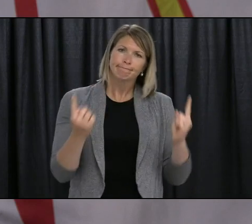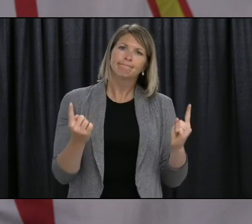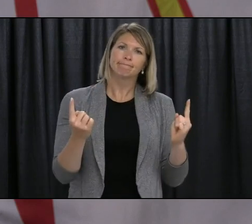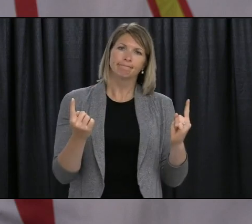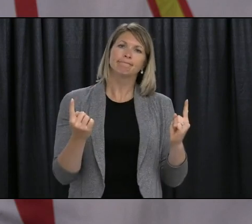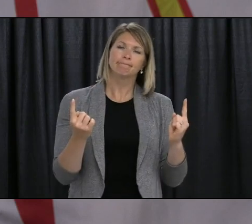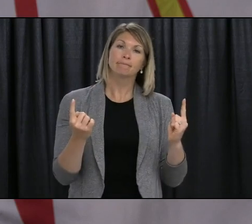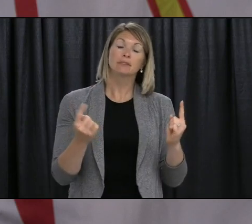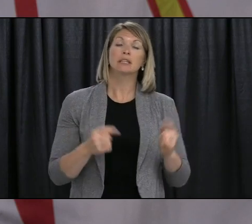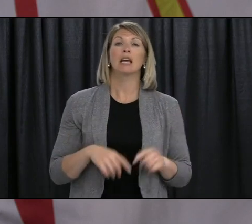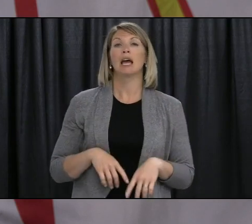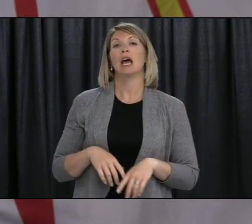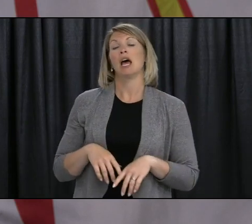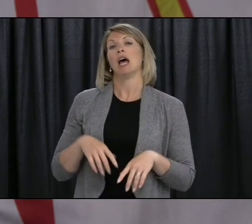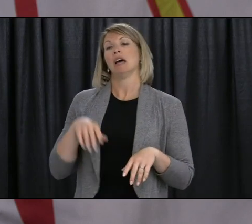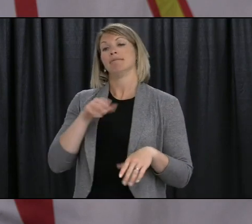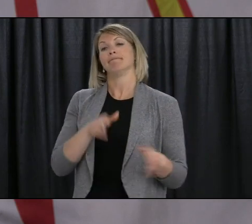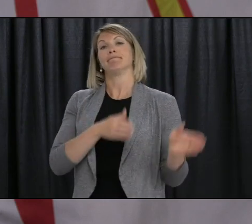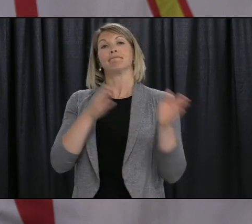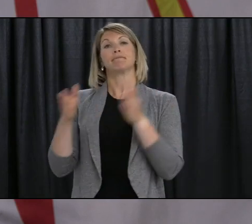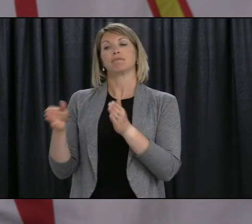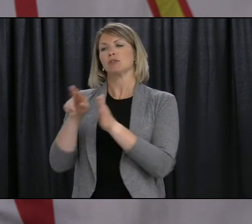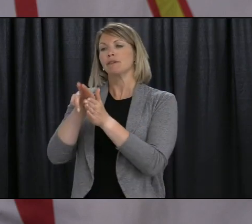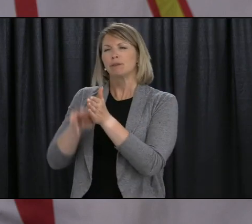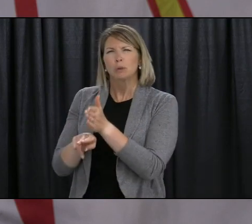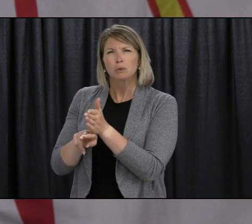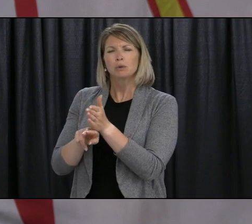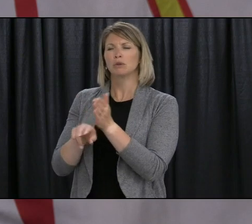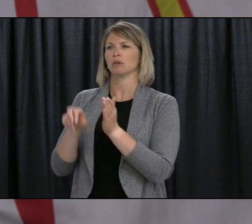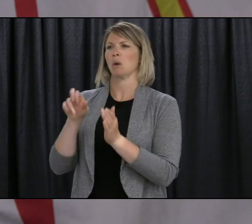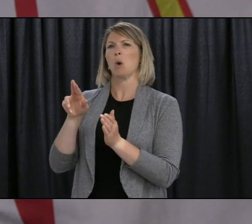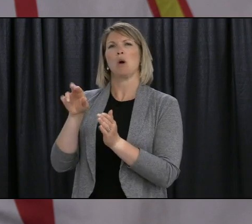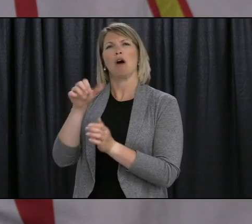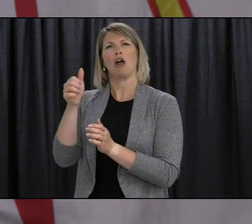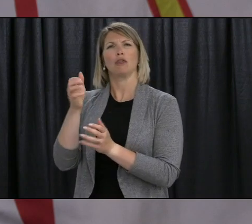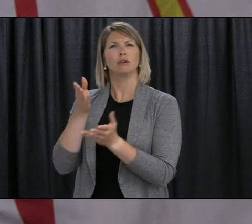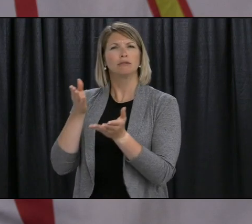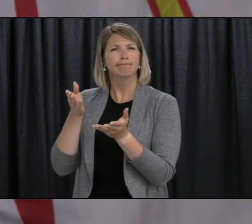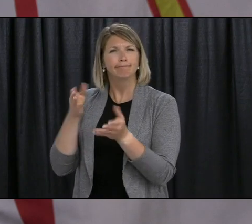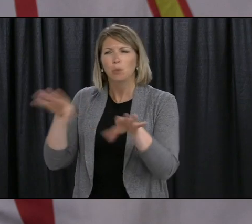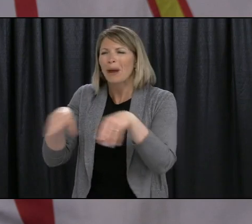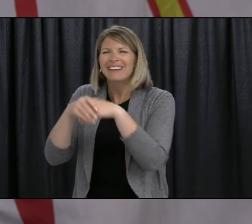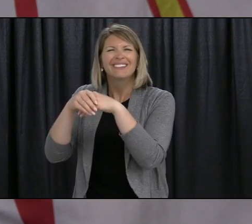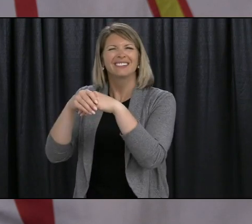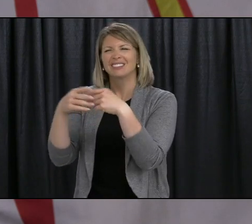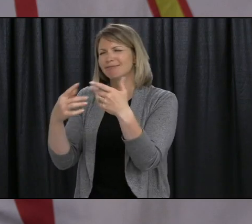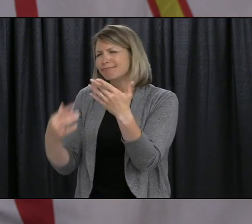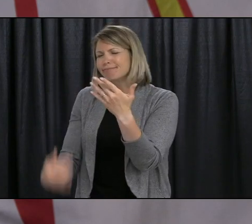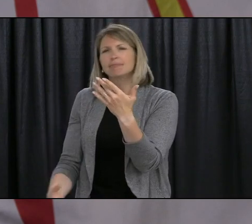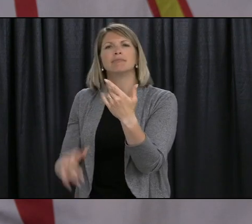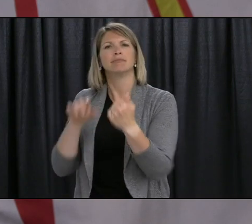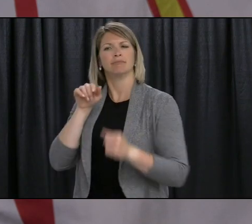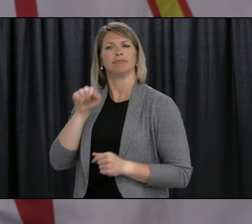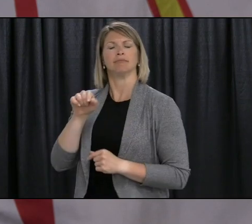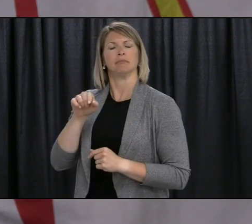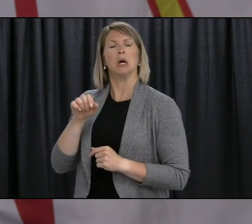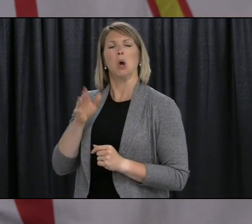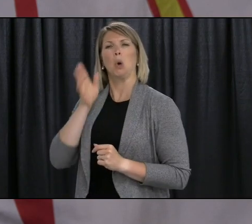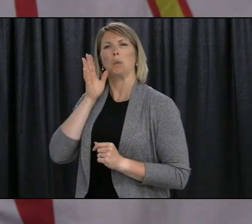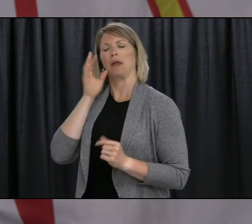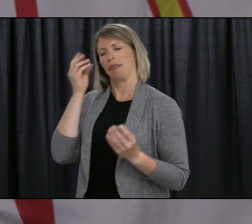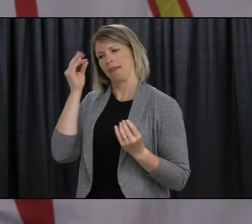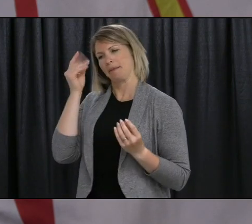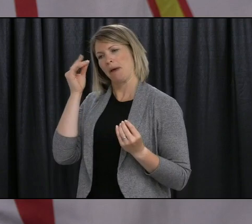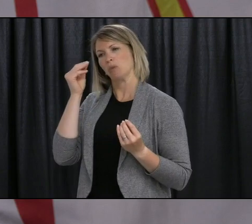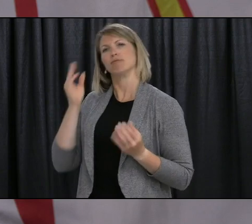at funerals and other ceremonies like this, that's something that we will be looking at with in the